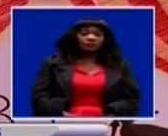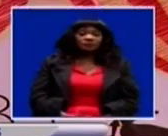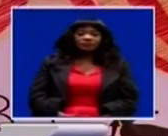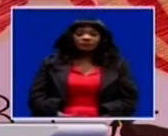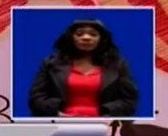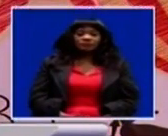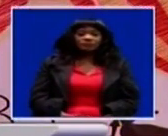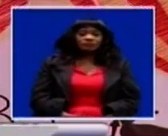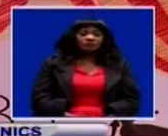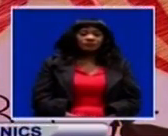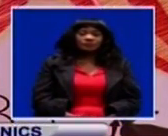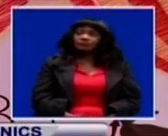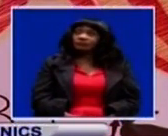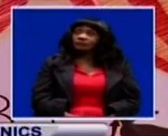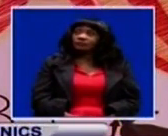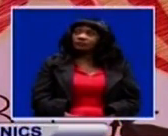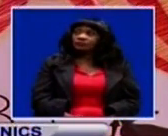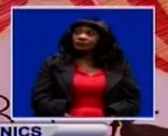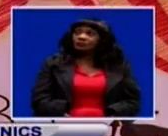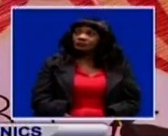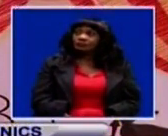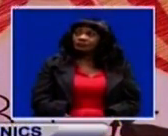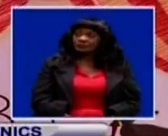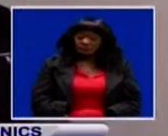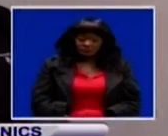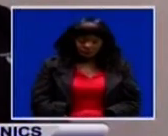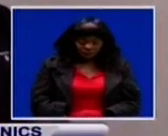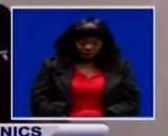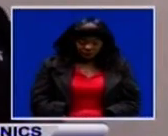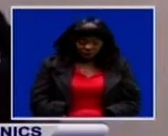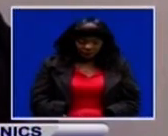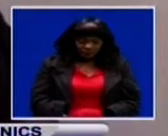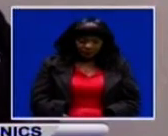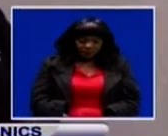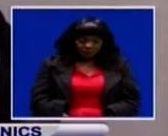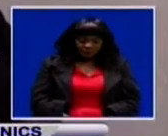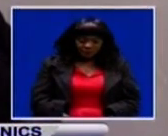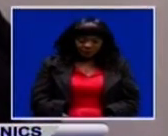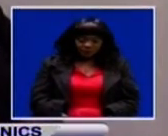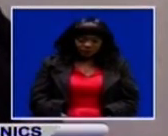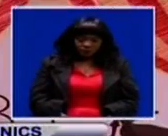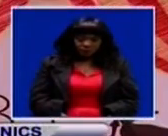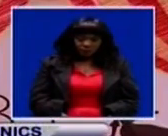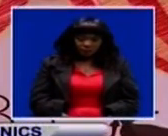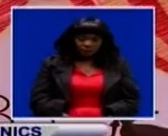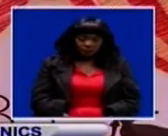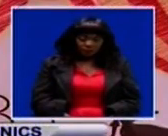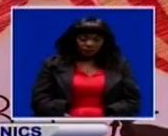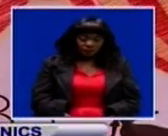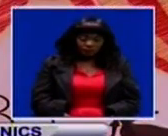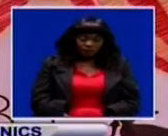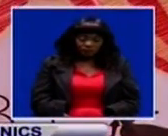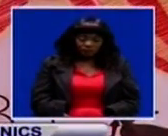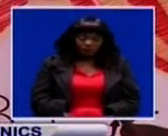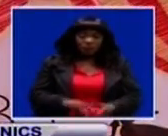is after we developed the 7th National Development Plan, a document that is accepted by everybody, that now we can move